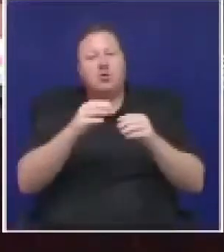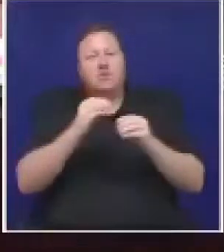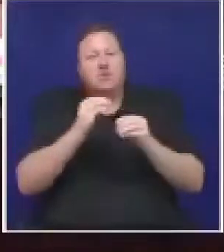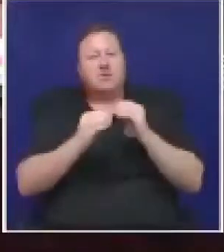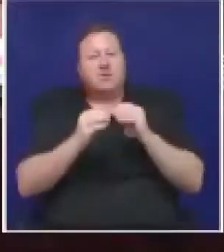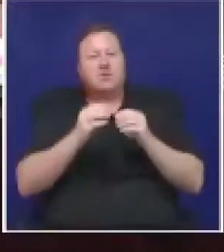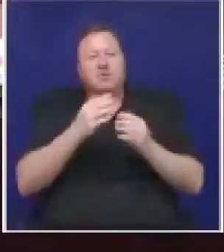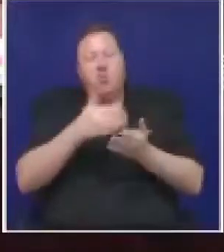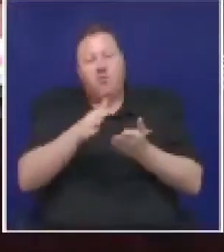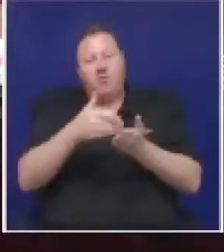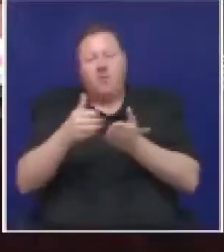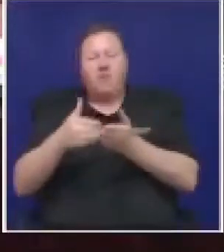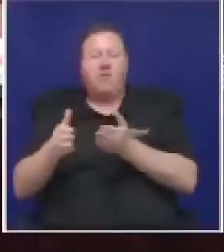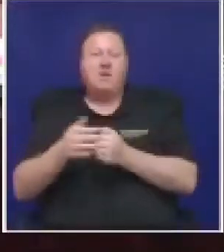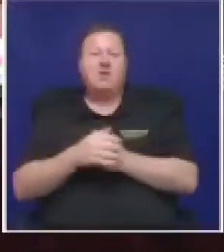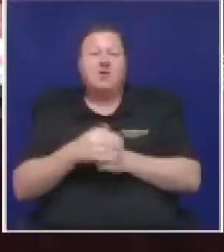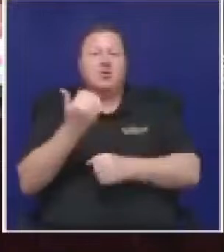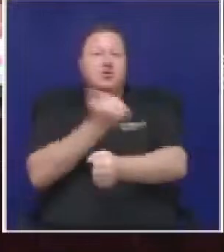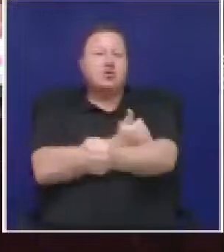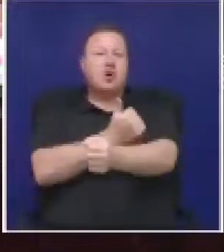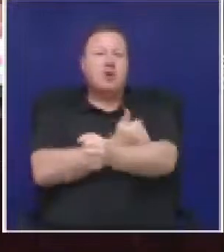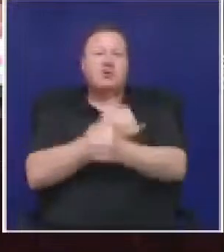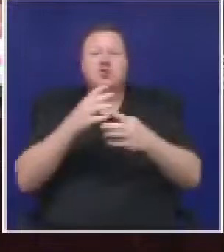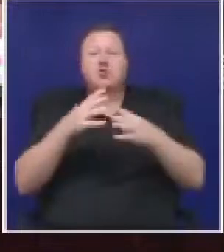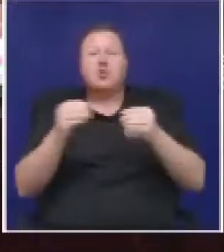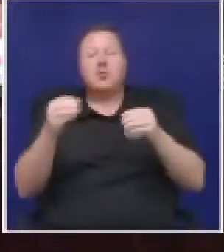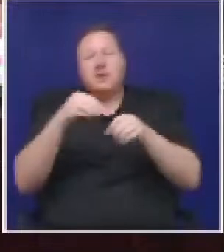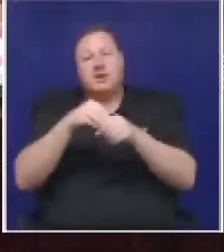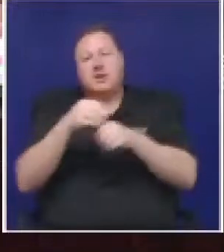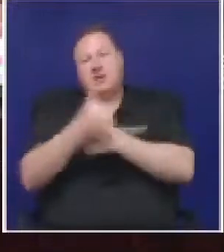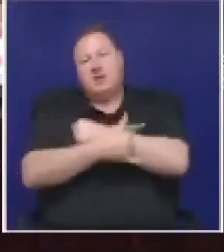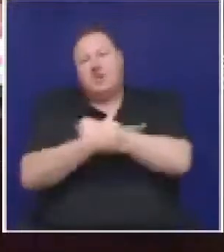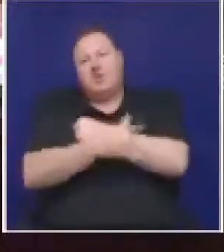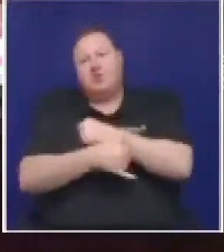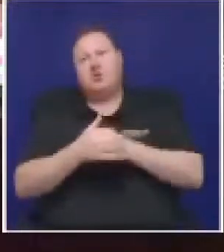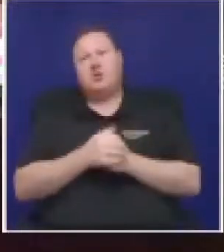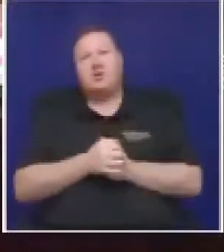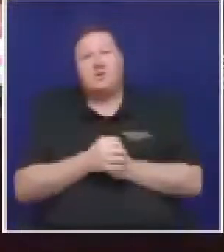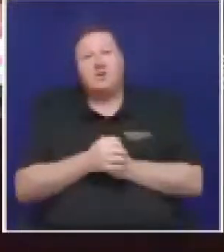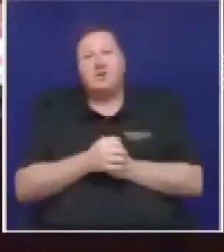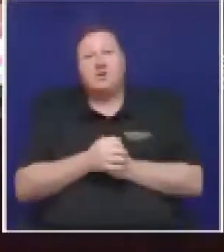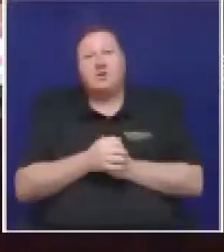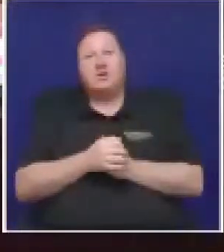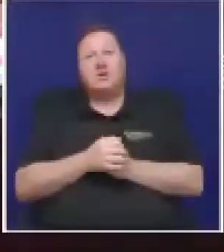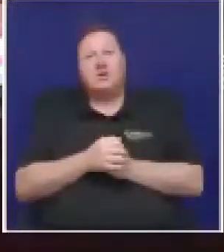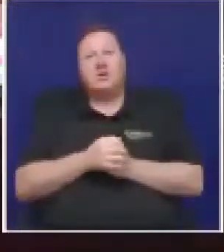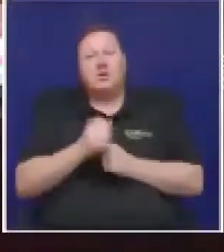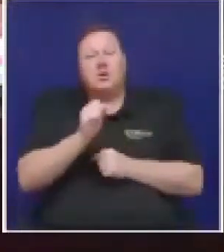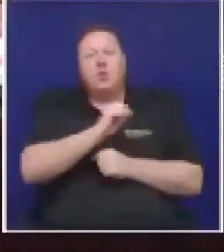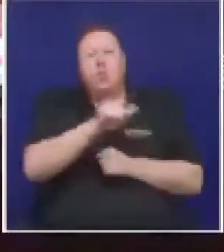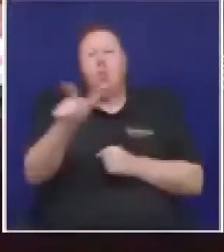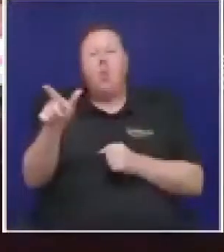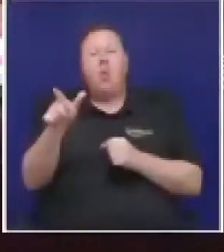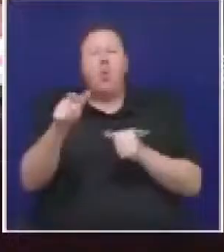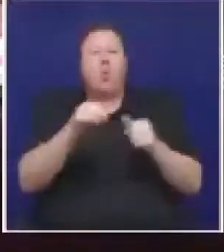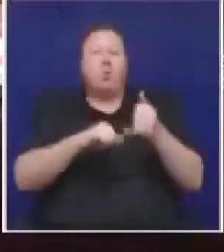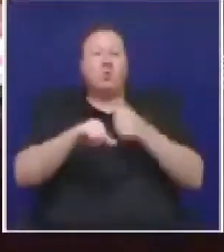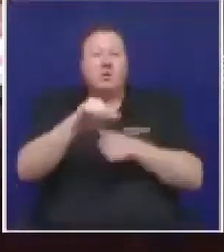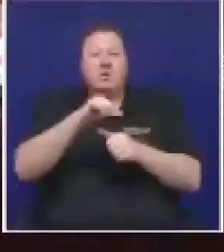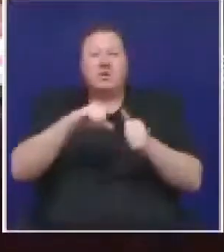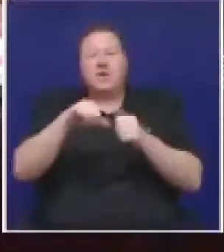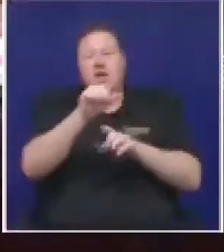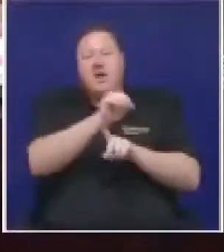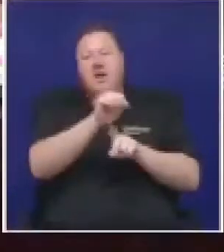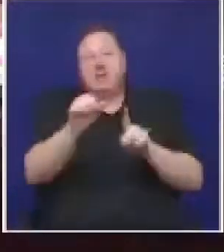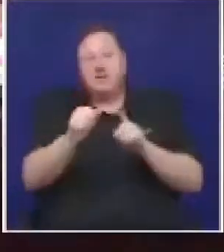the flow of drugs into our country. We call on all of society to